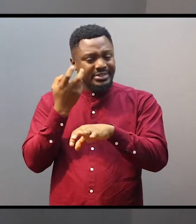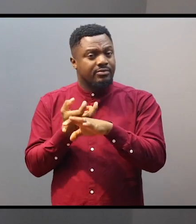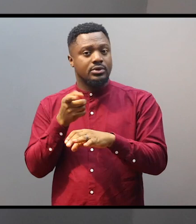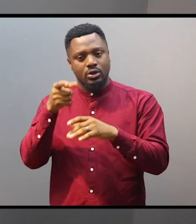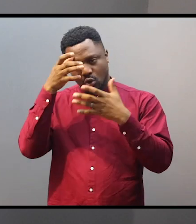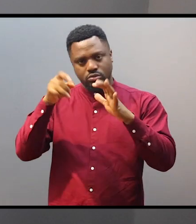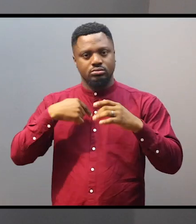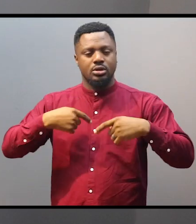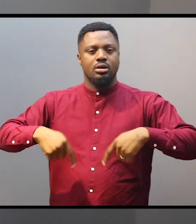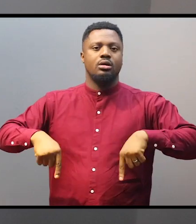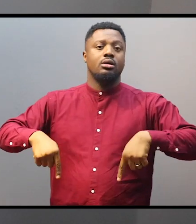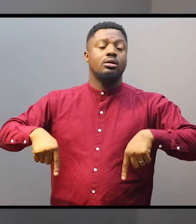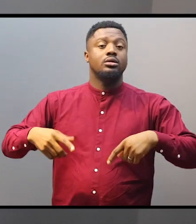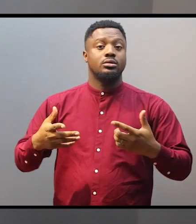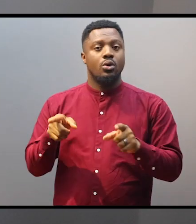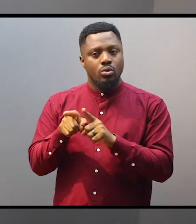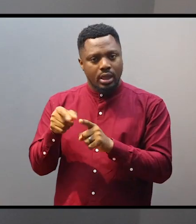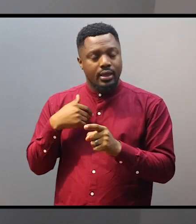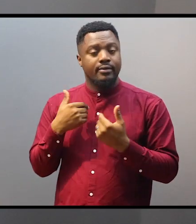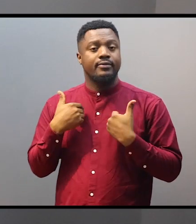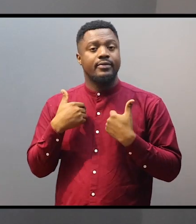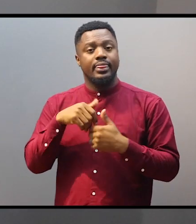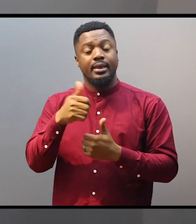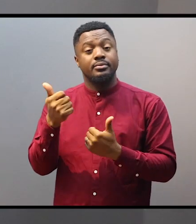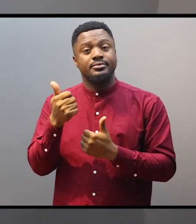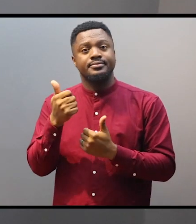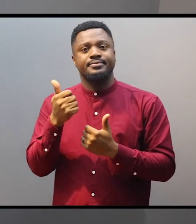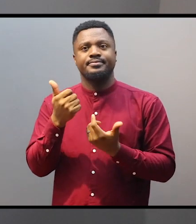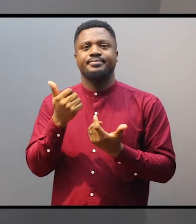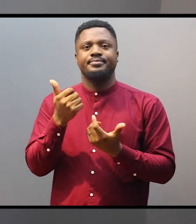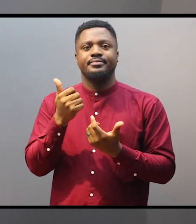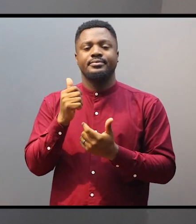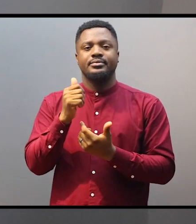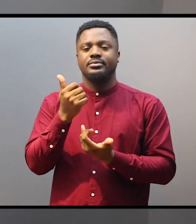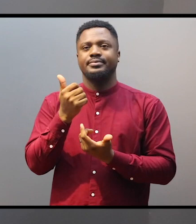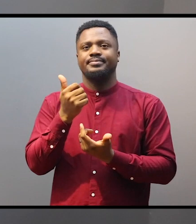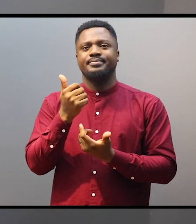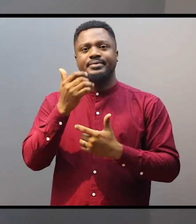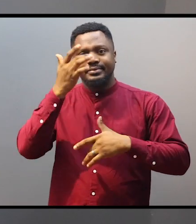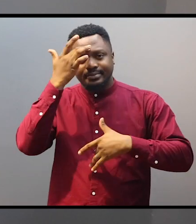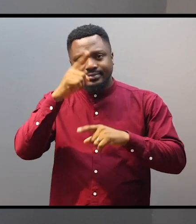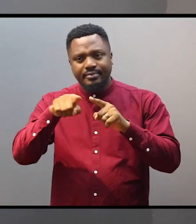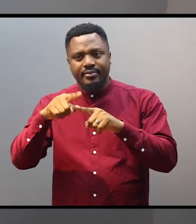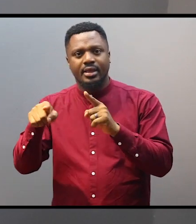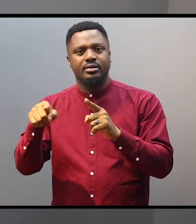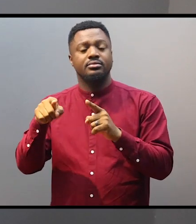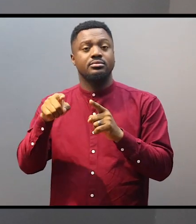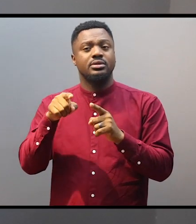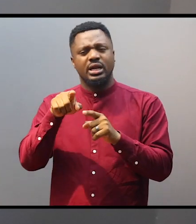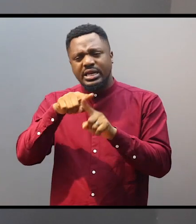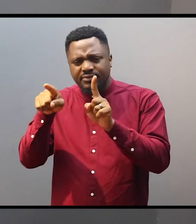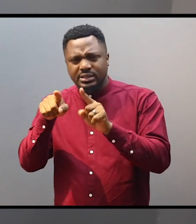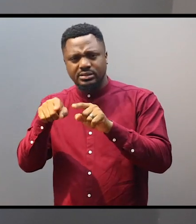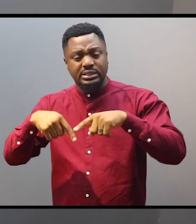cause a lot of anxiety. They can also have what we call obsessive compulsive disorder. And it is also a type